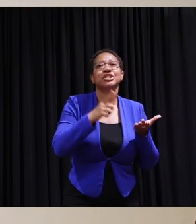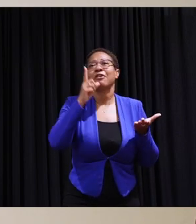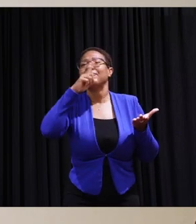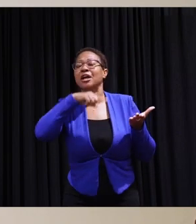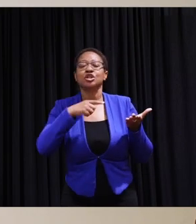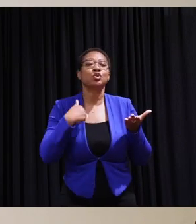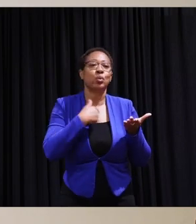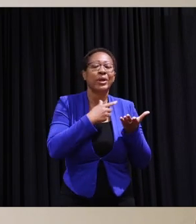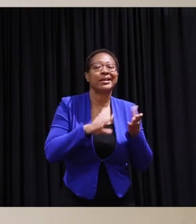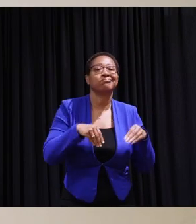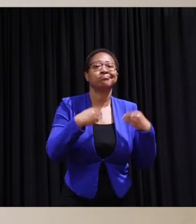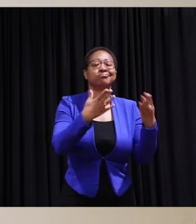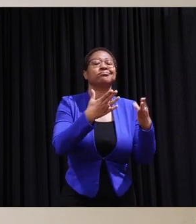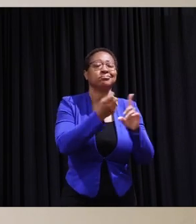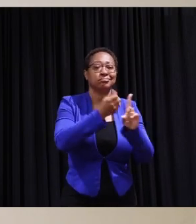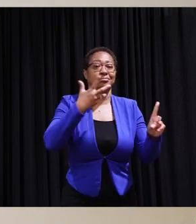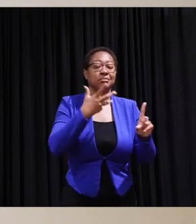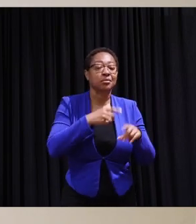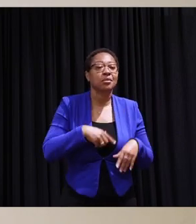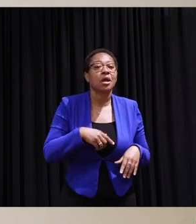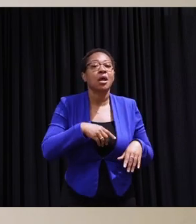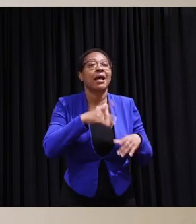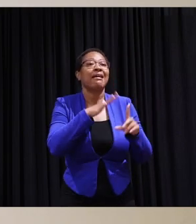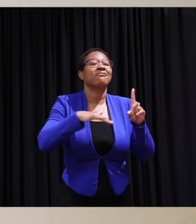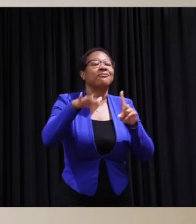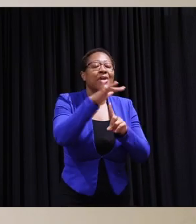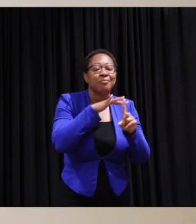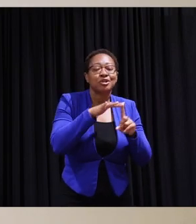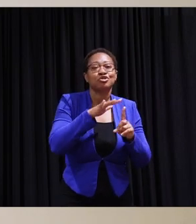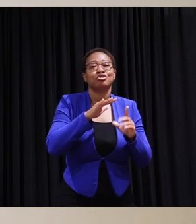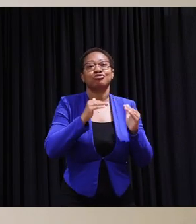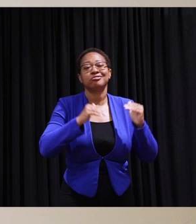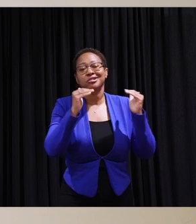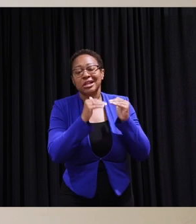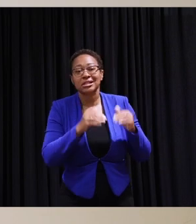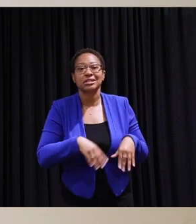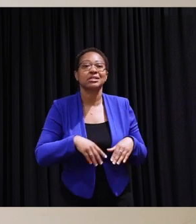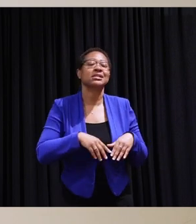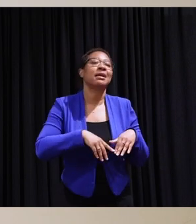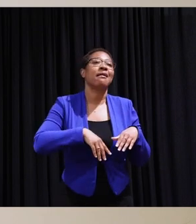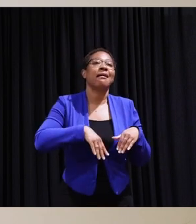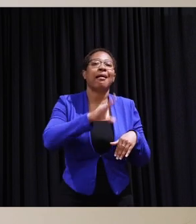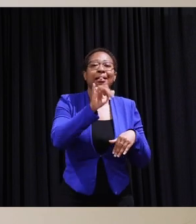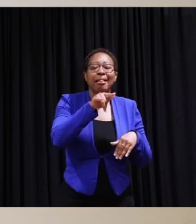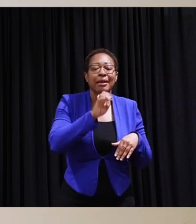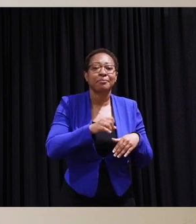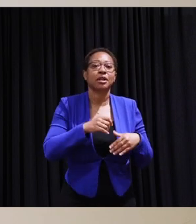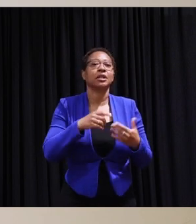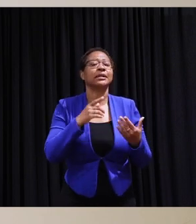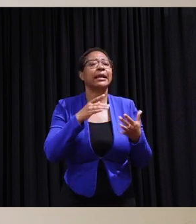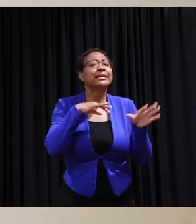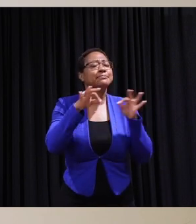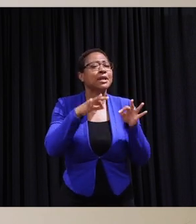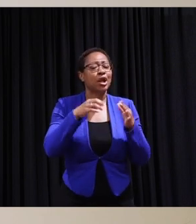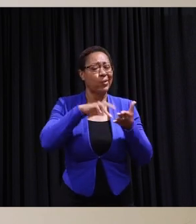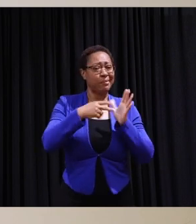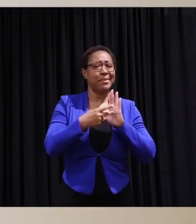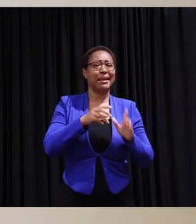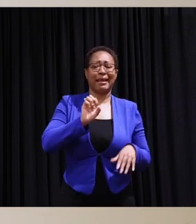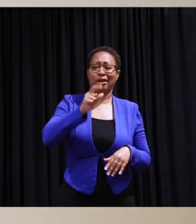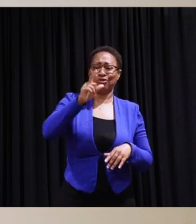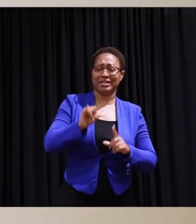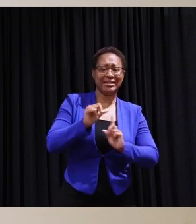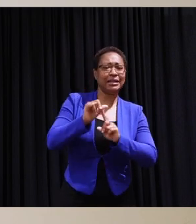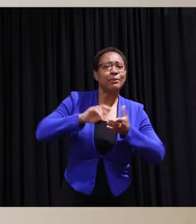just demystify about climate, about environmental justice. Have the community define what equity is. We need to